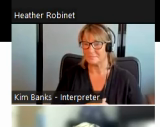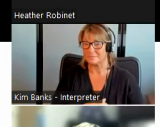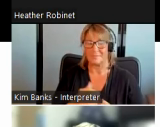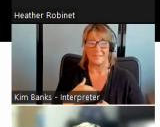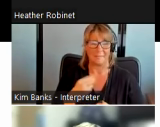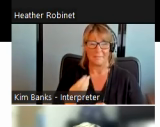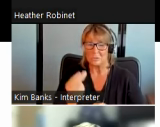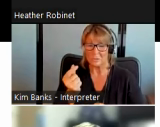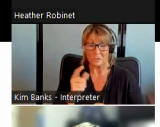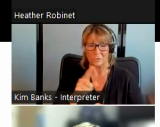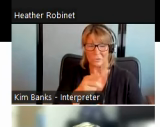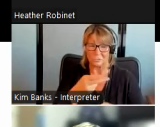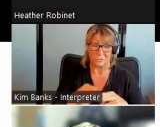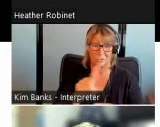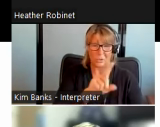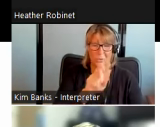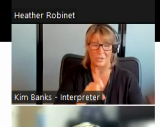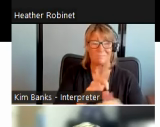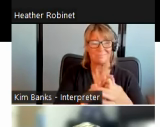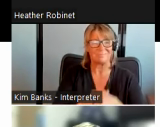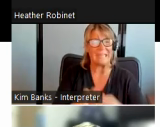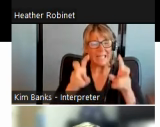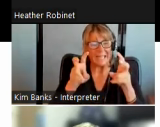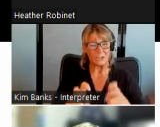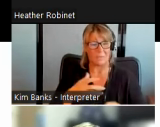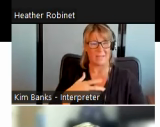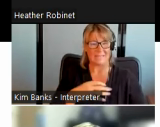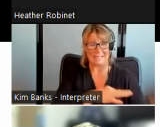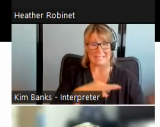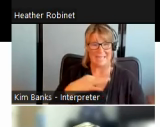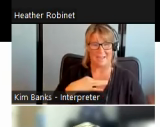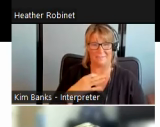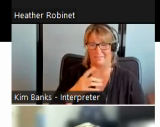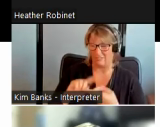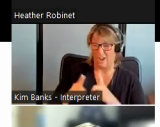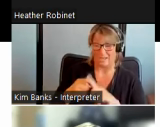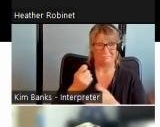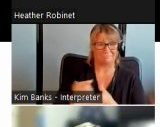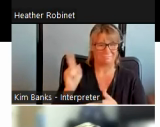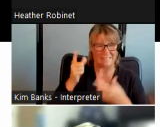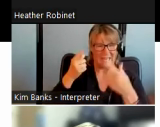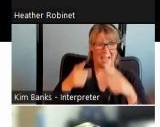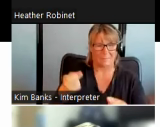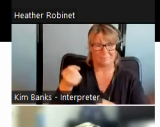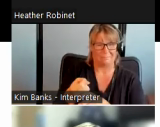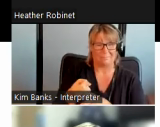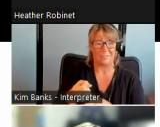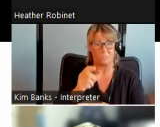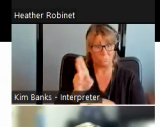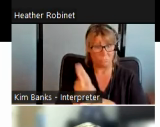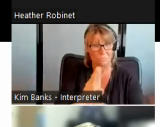question of an issue that my colleague ran into the other day. She was in